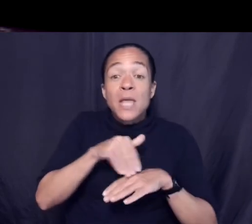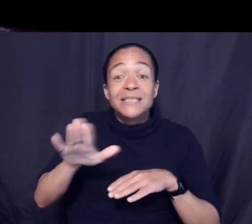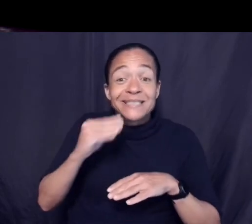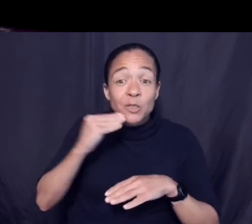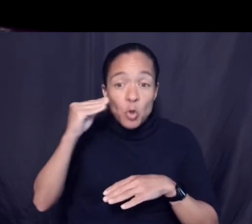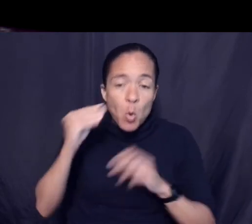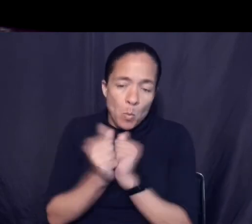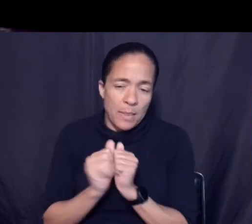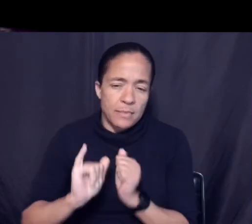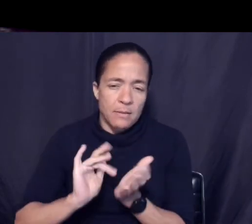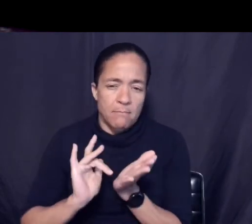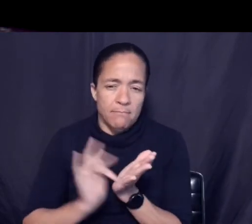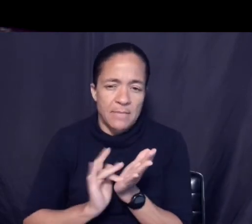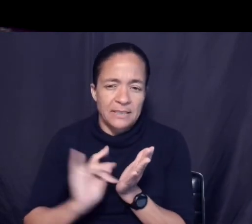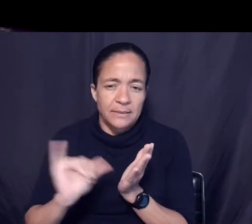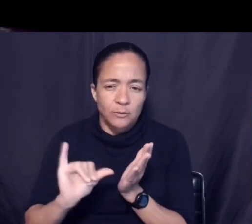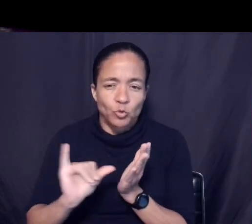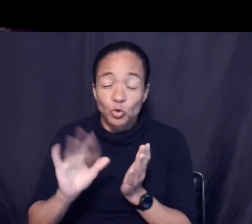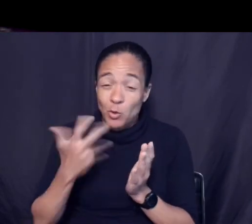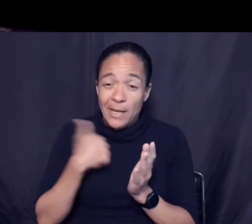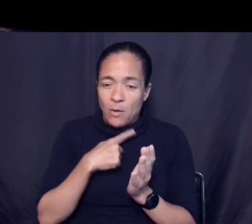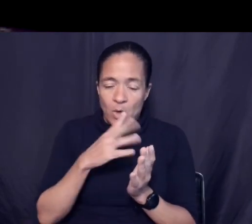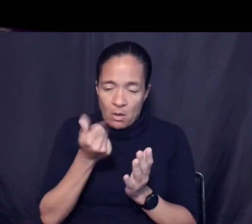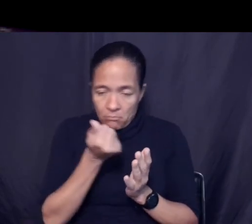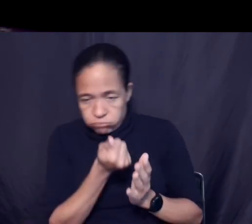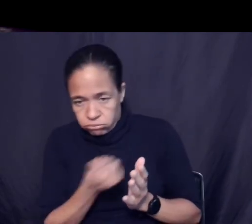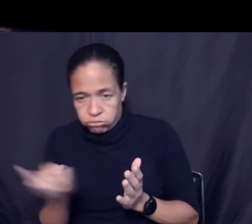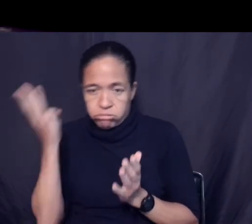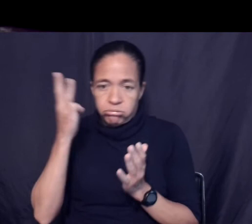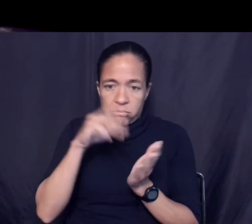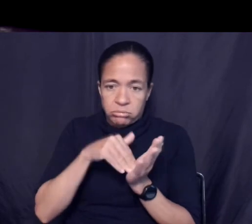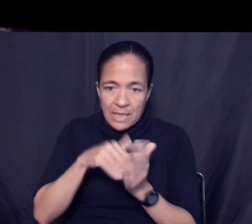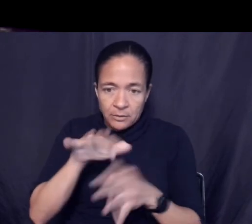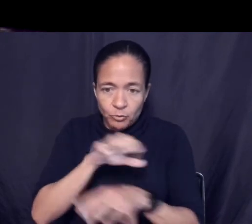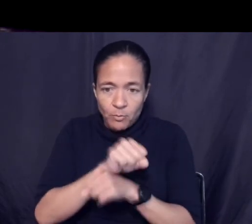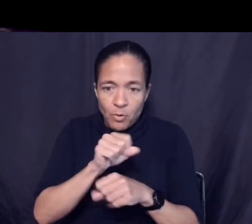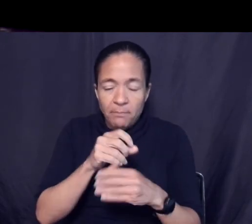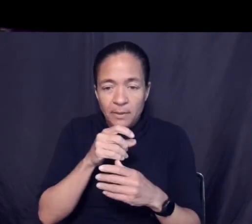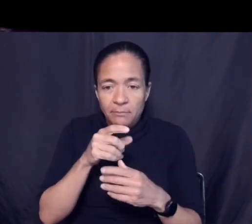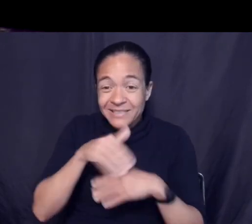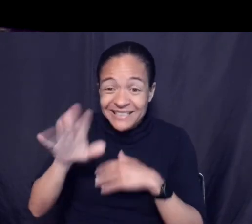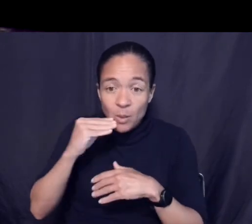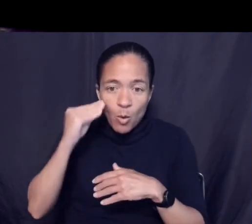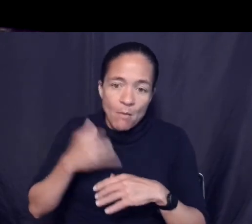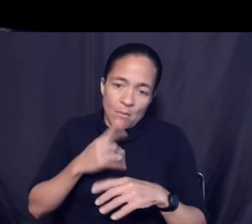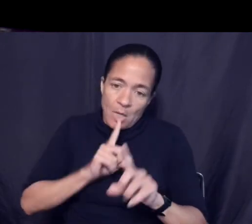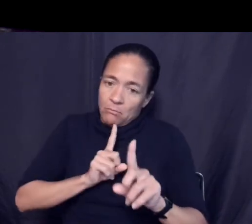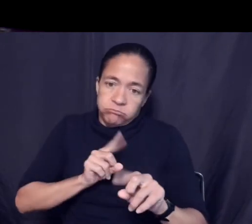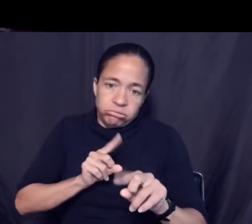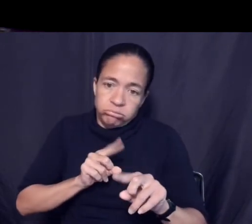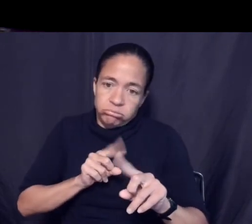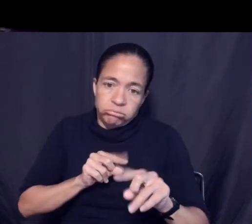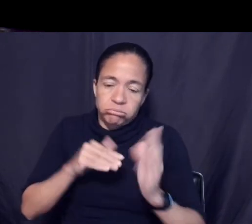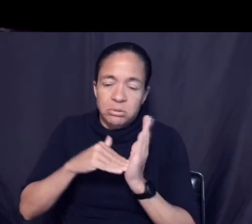on the antiviral with lots and lots of doctor's appointments. So by the time Bella